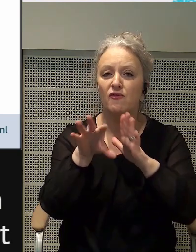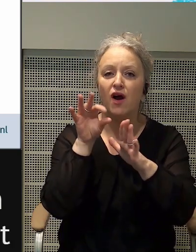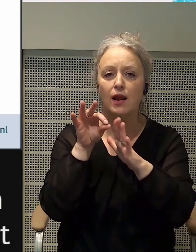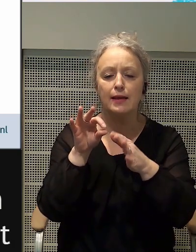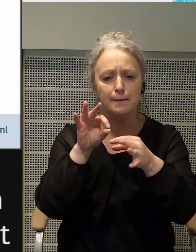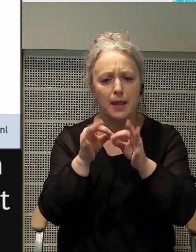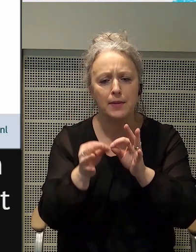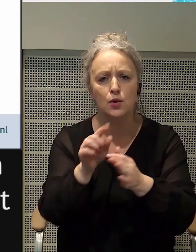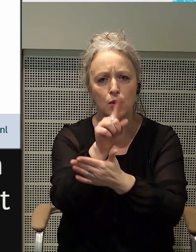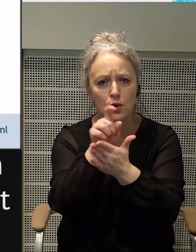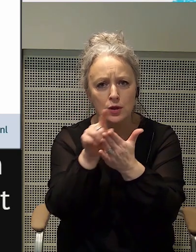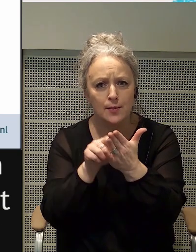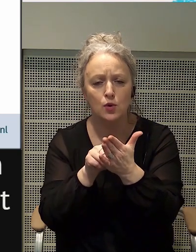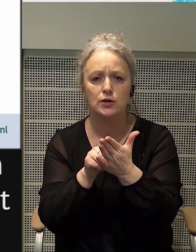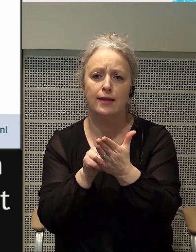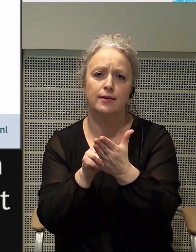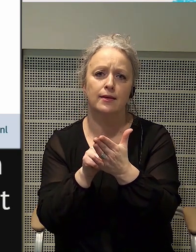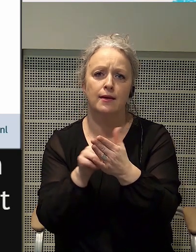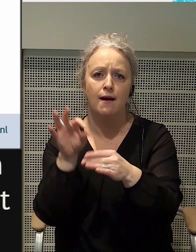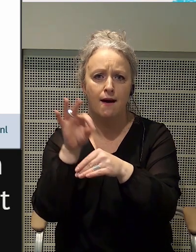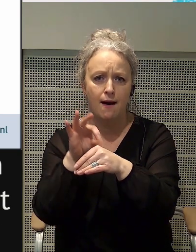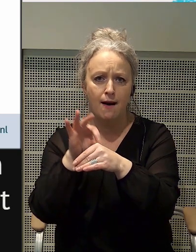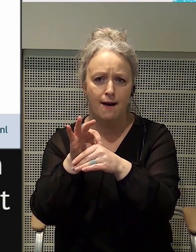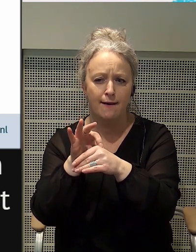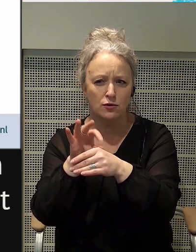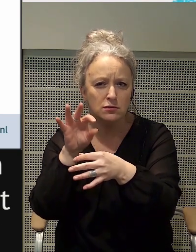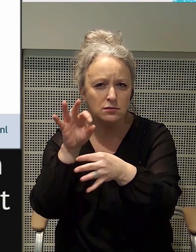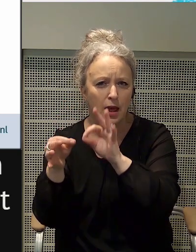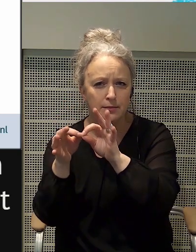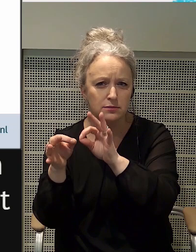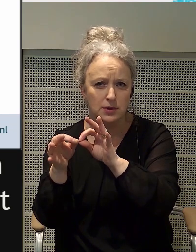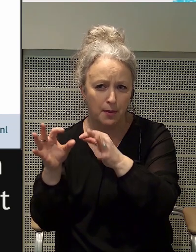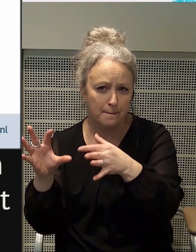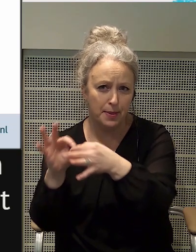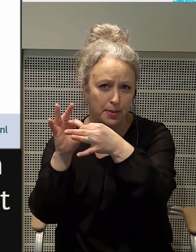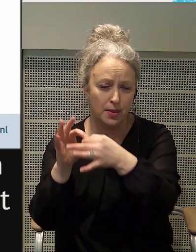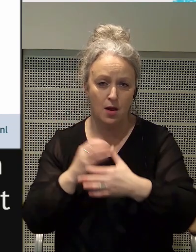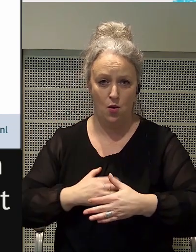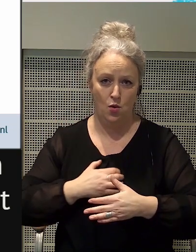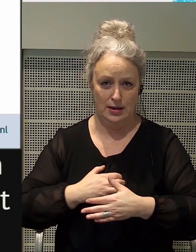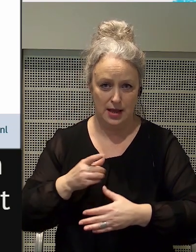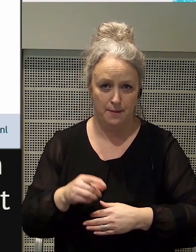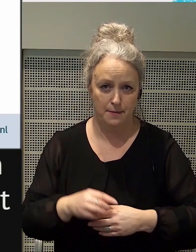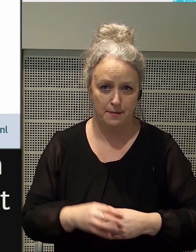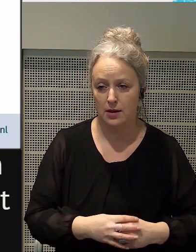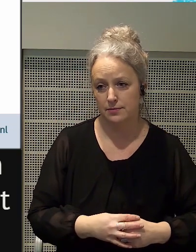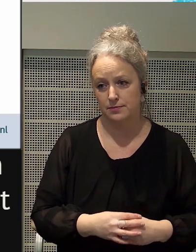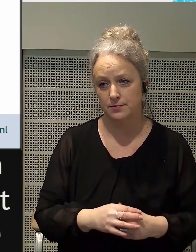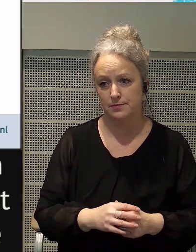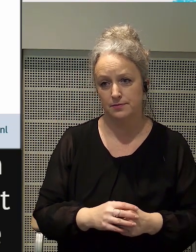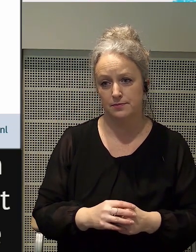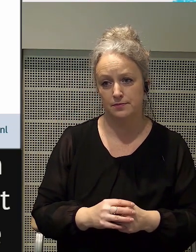pick upper body function, you can pick lower body function, you can pick fatigue, pain, and you